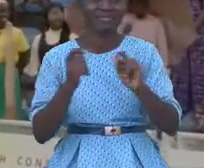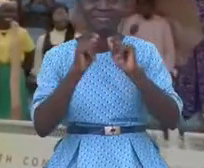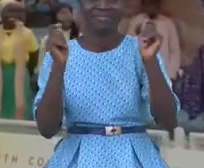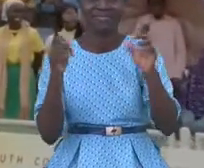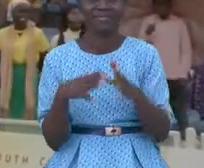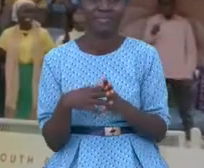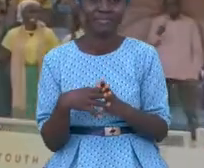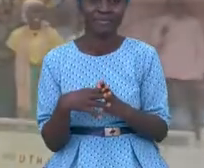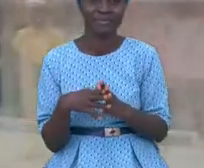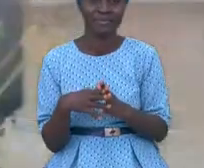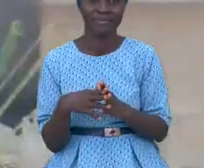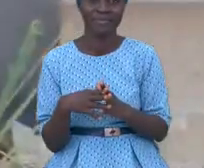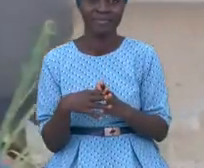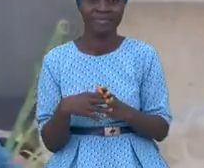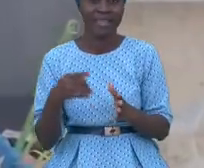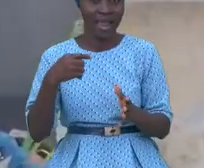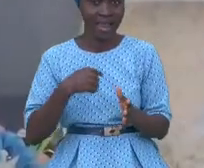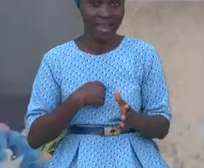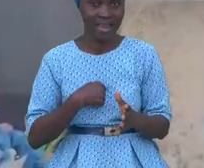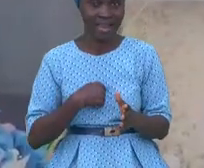I am that youth.